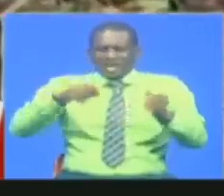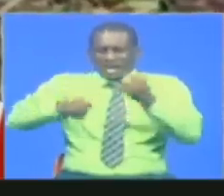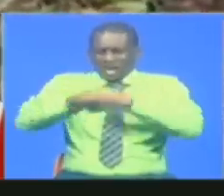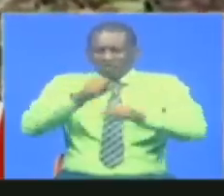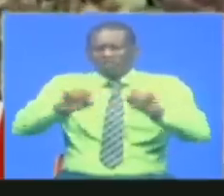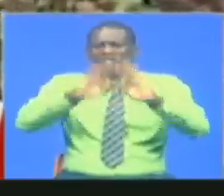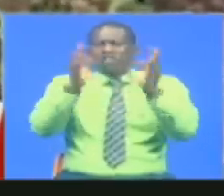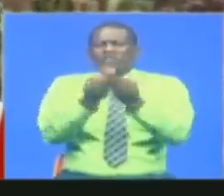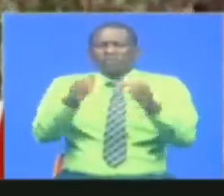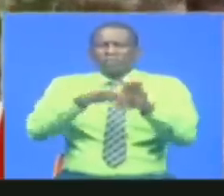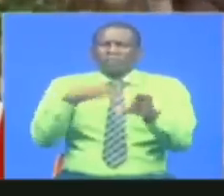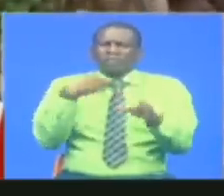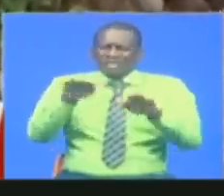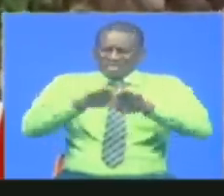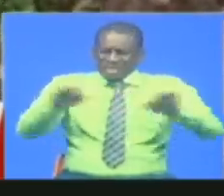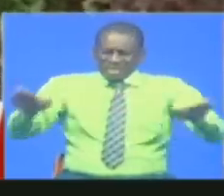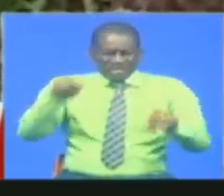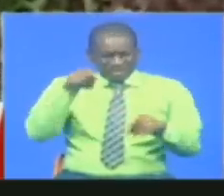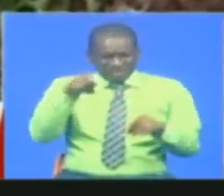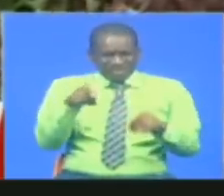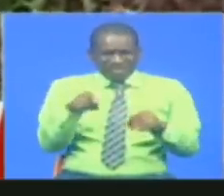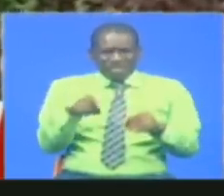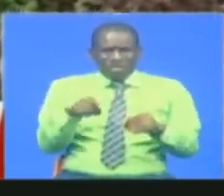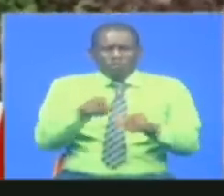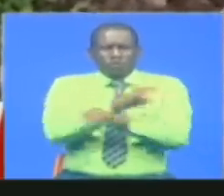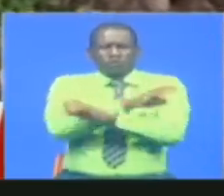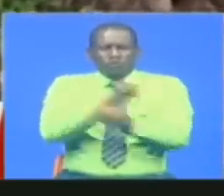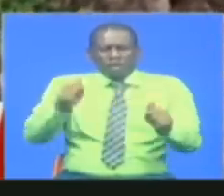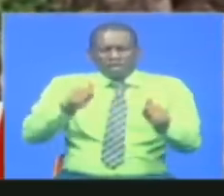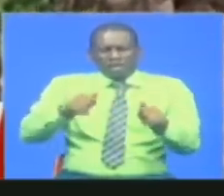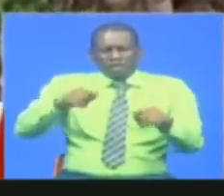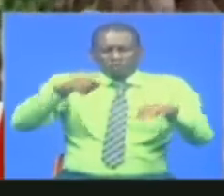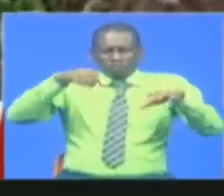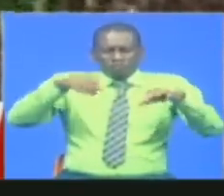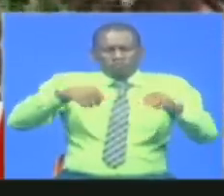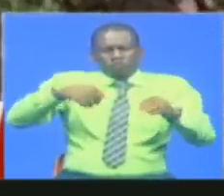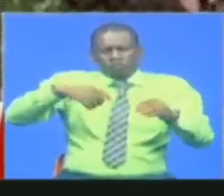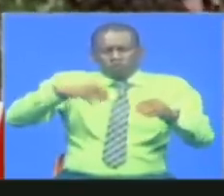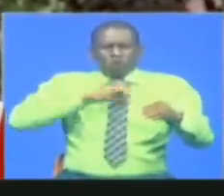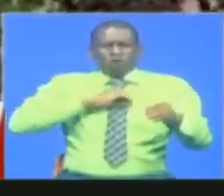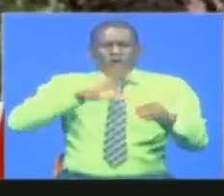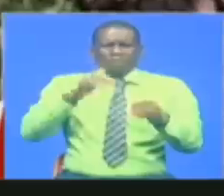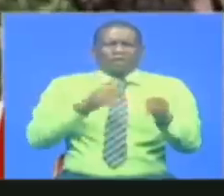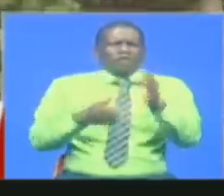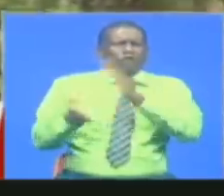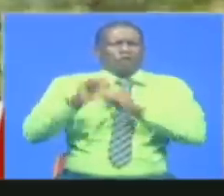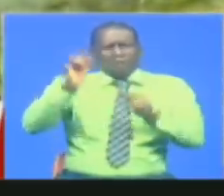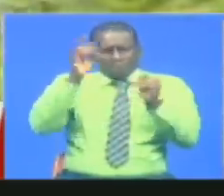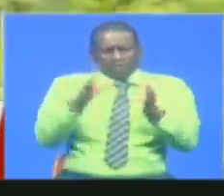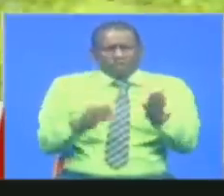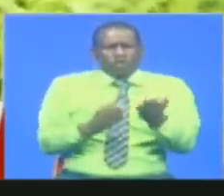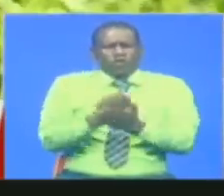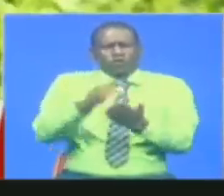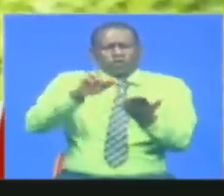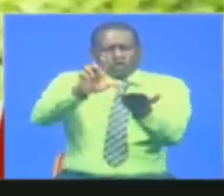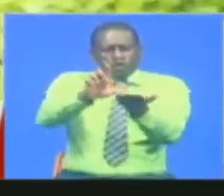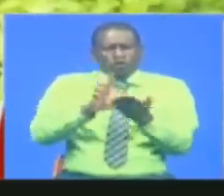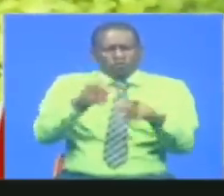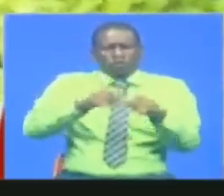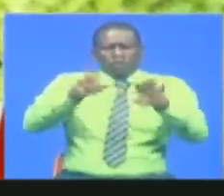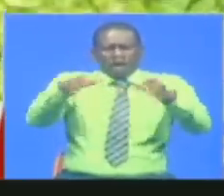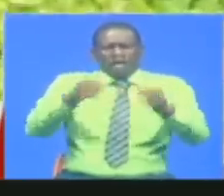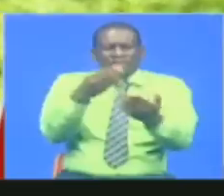member saying the land in dispute was properly acquired by the former minister through a loan courtesy of the Agricultural Finance